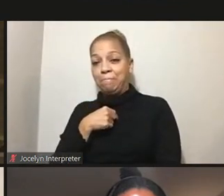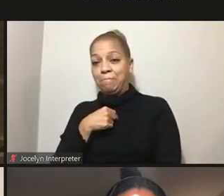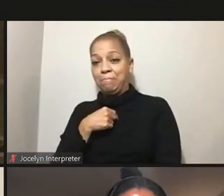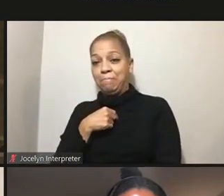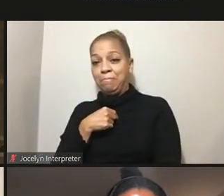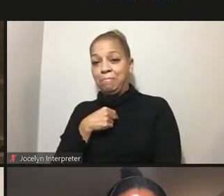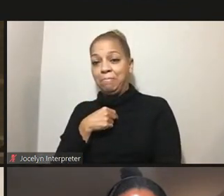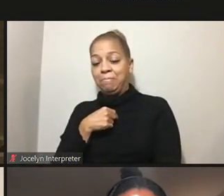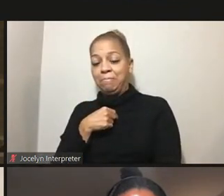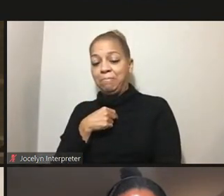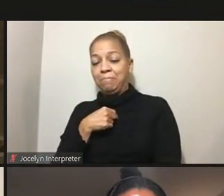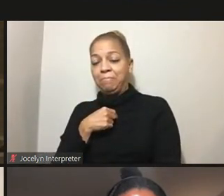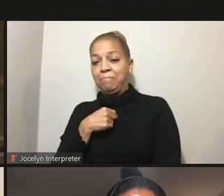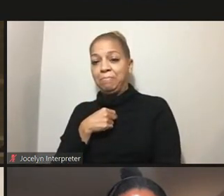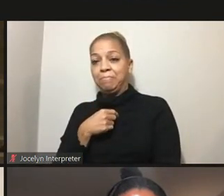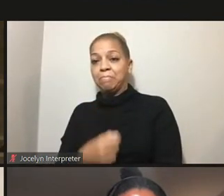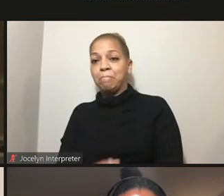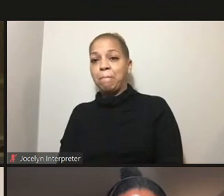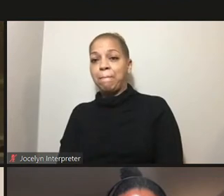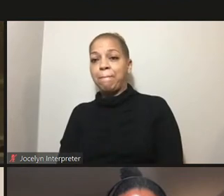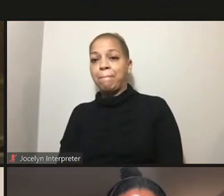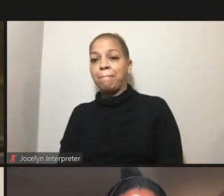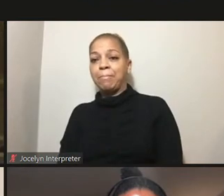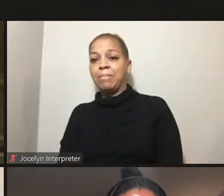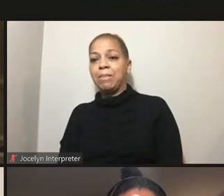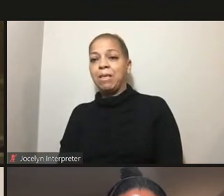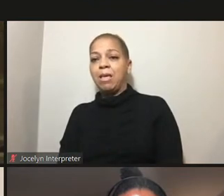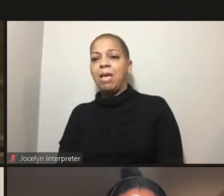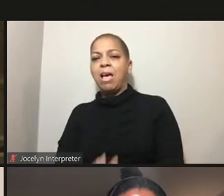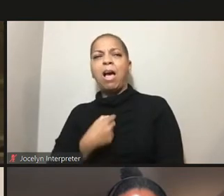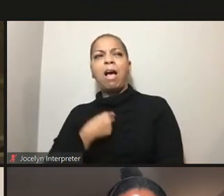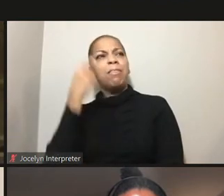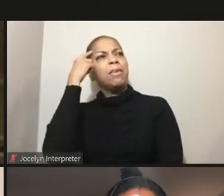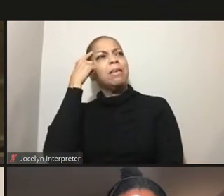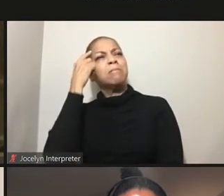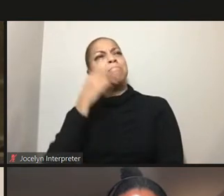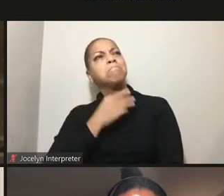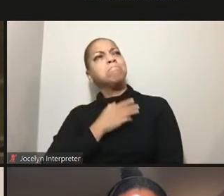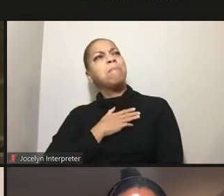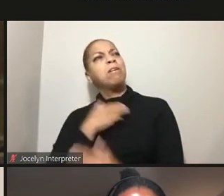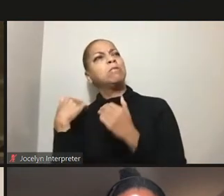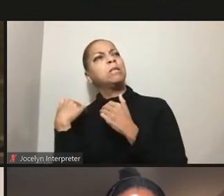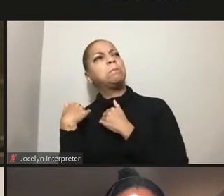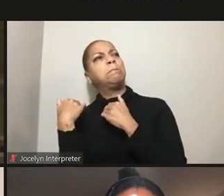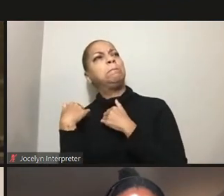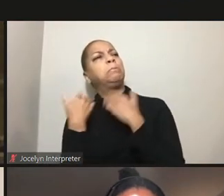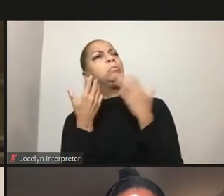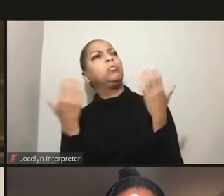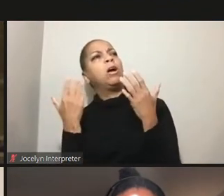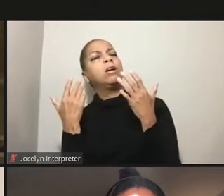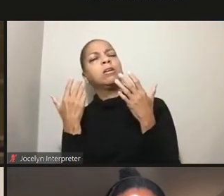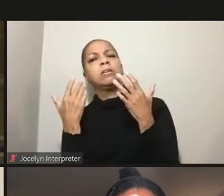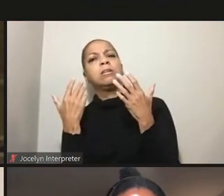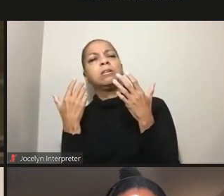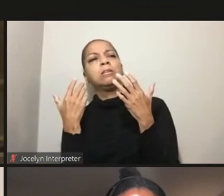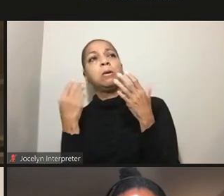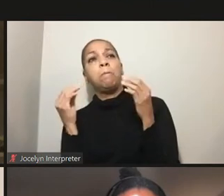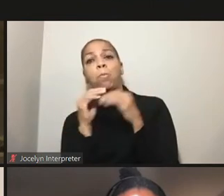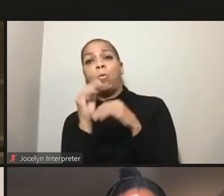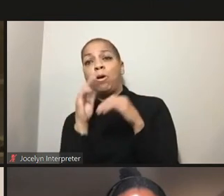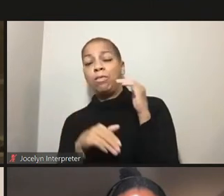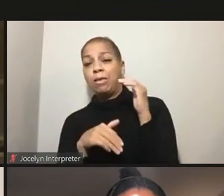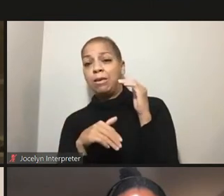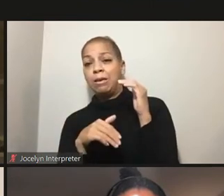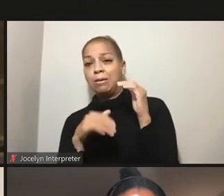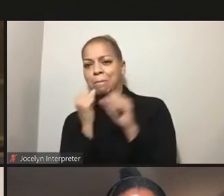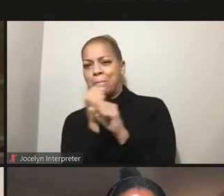And, you know, I'm always asking myself, what are my responsibilities beyond just being this sort of